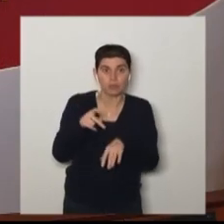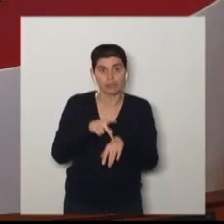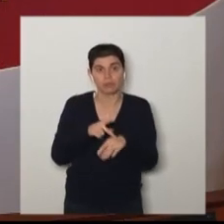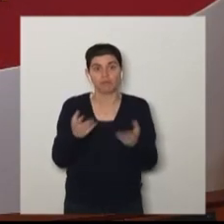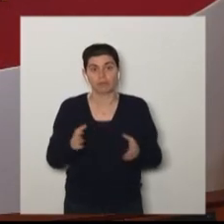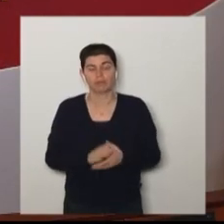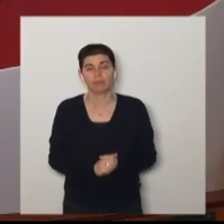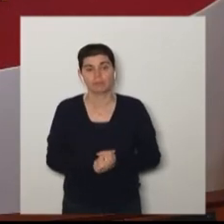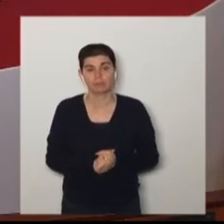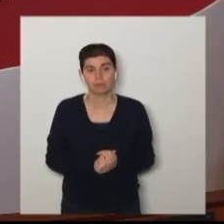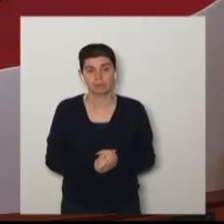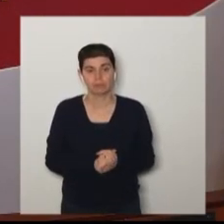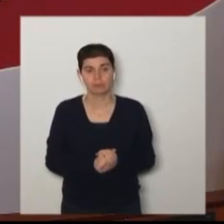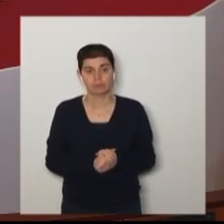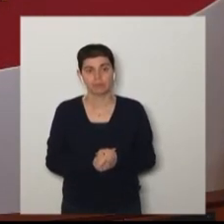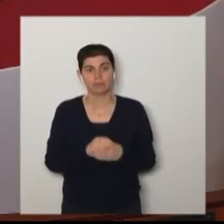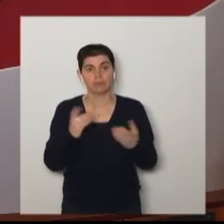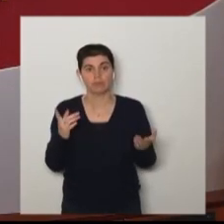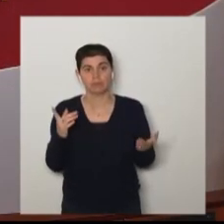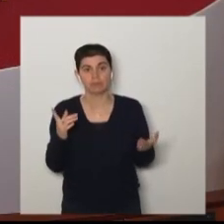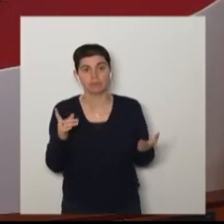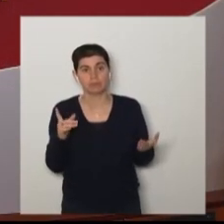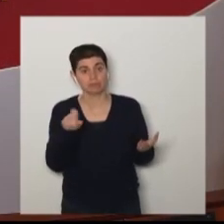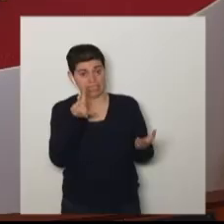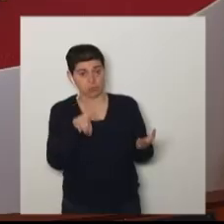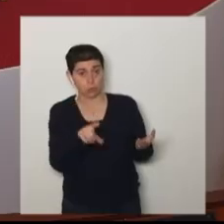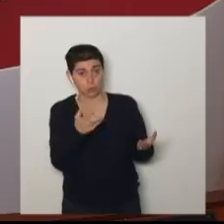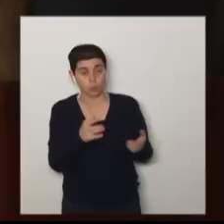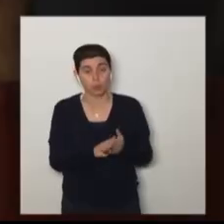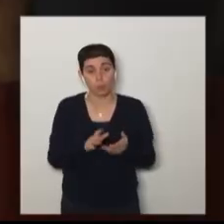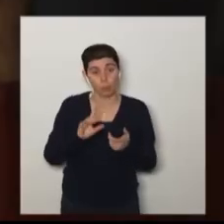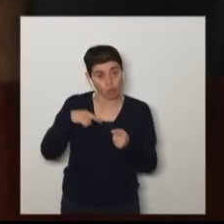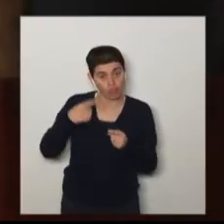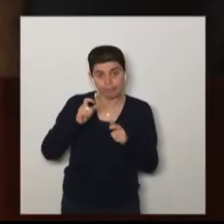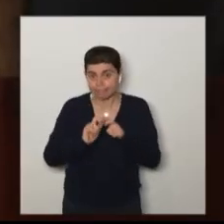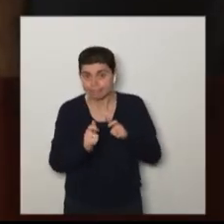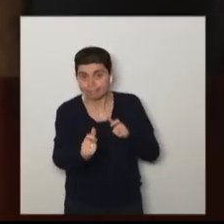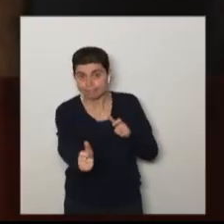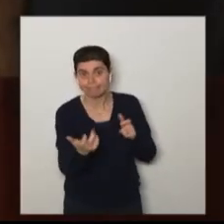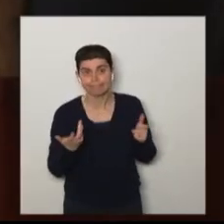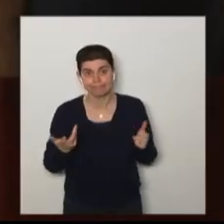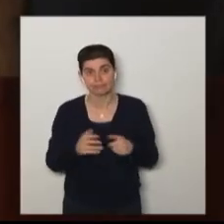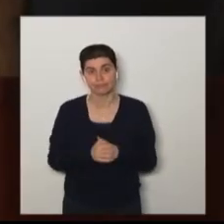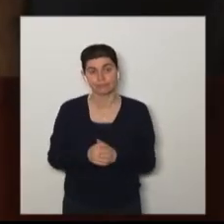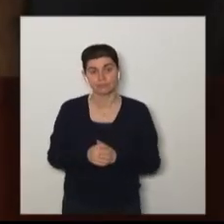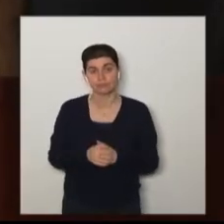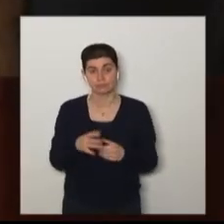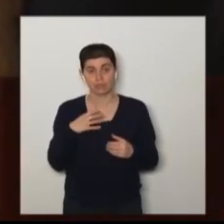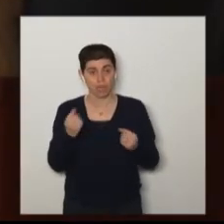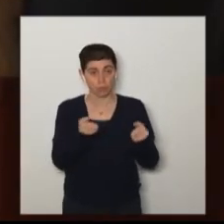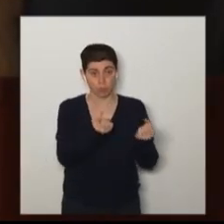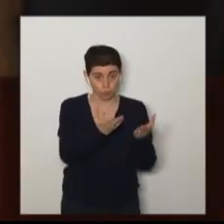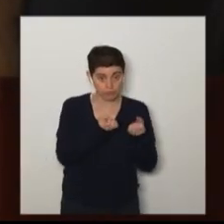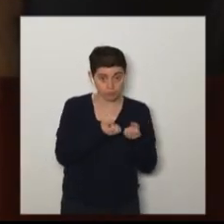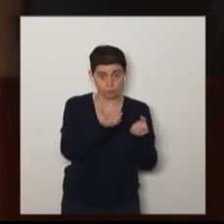What would be the next step through all these statements and proposal? Because each one has quite a